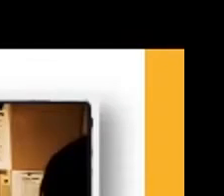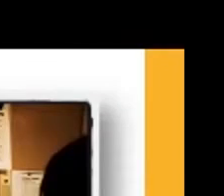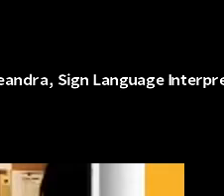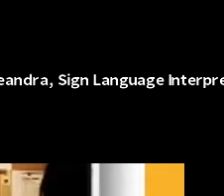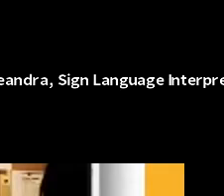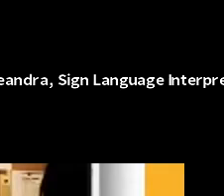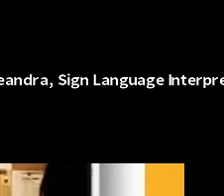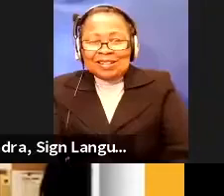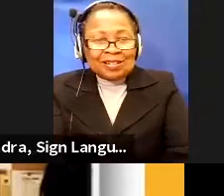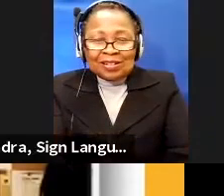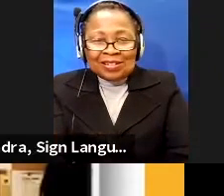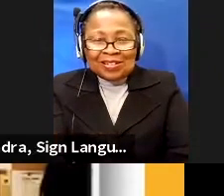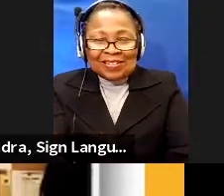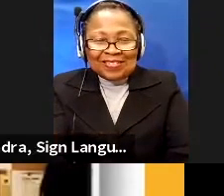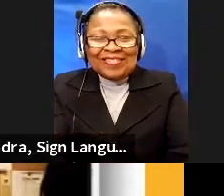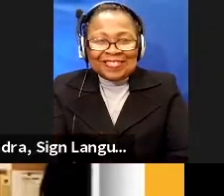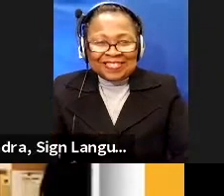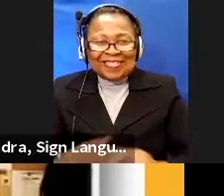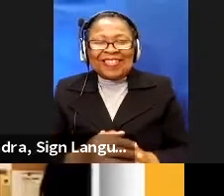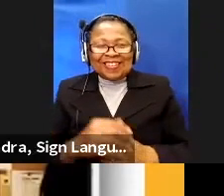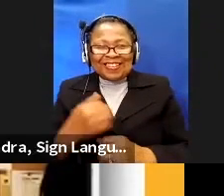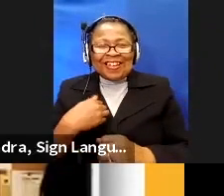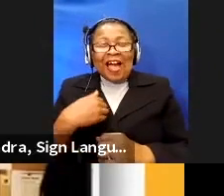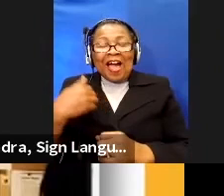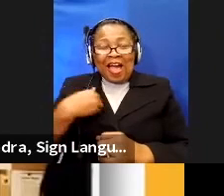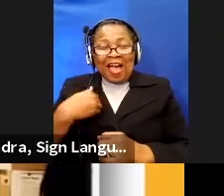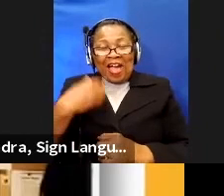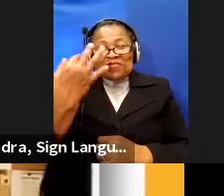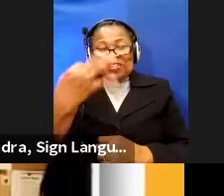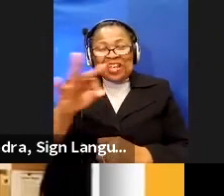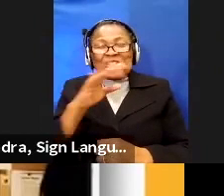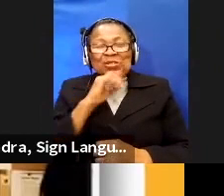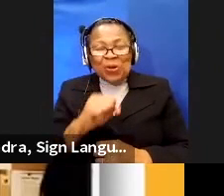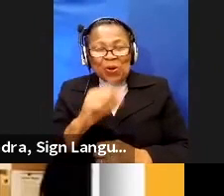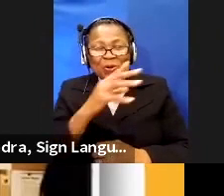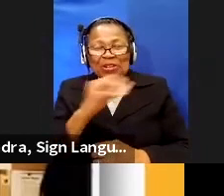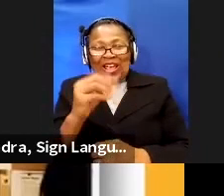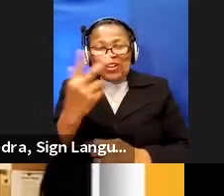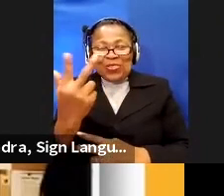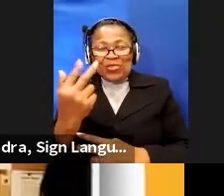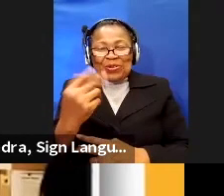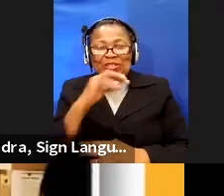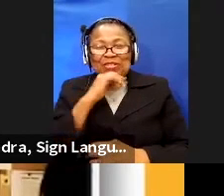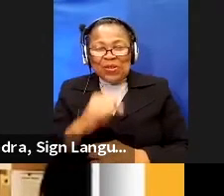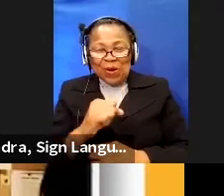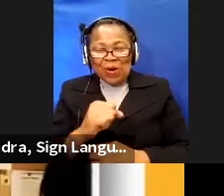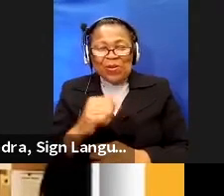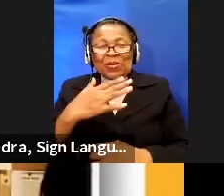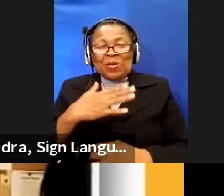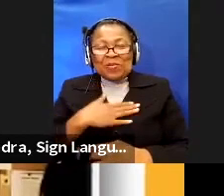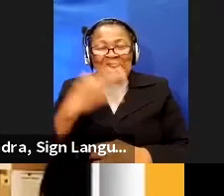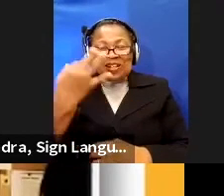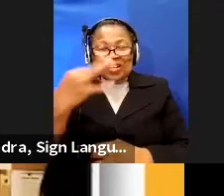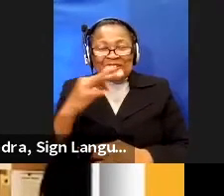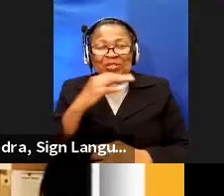interpreter. I have a 19-year-old and a 13-year-old. My 19-year-old is